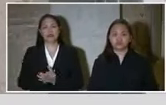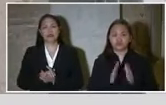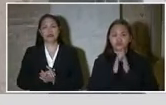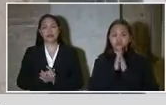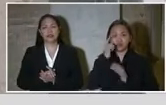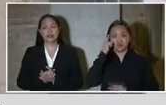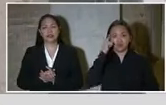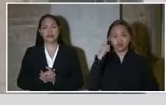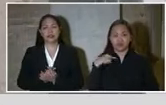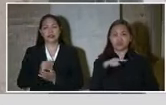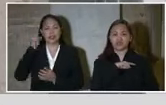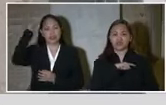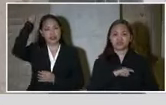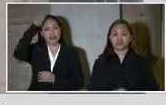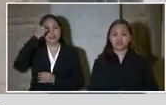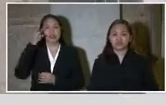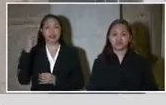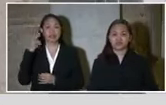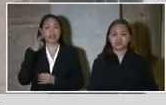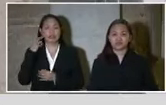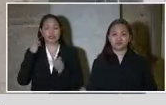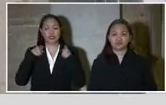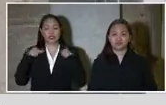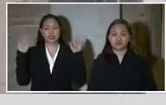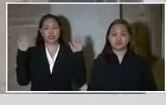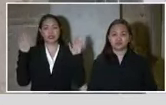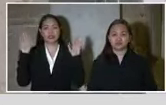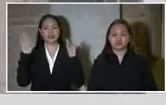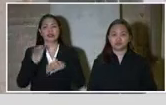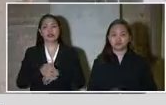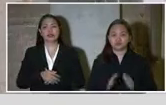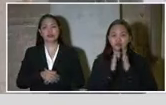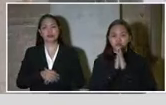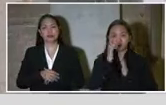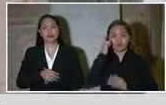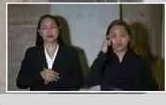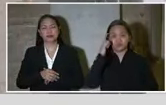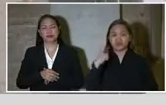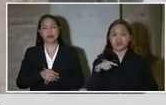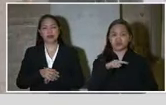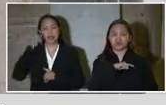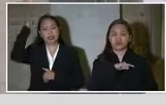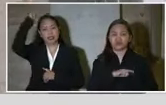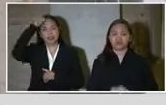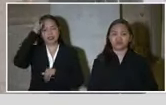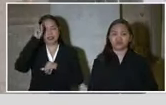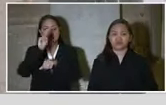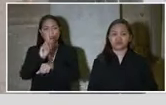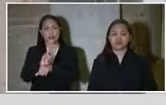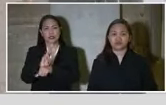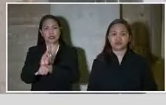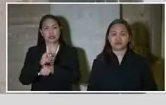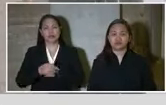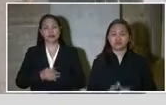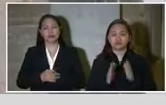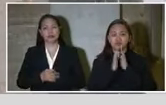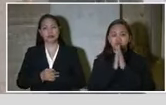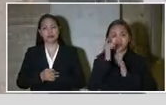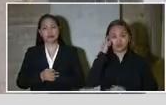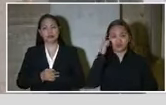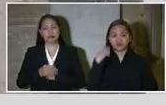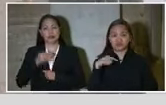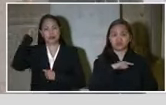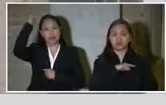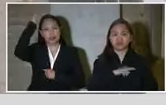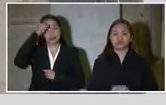us. Saint Raphael the Archangel, pray for us. San Roque, pray for us.